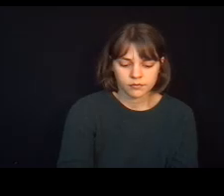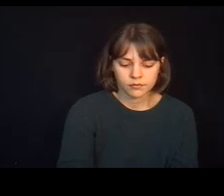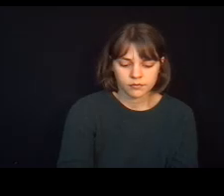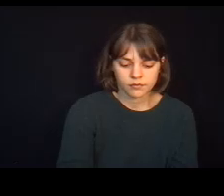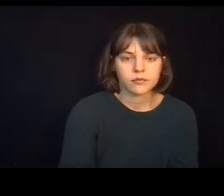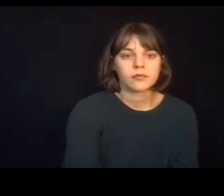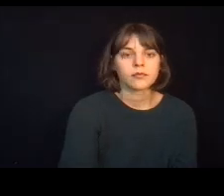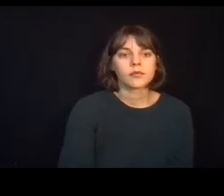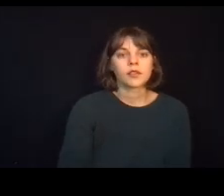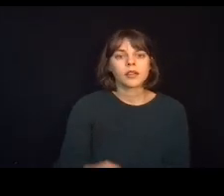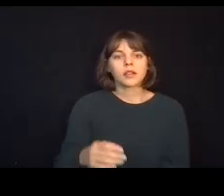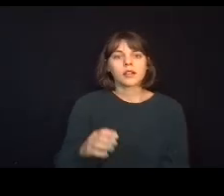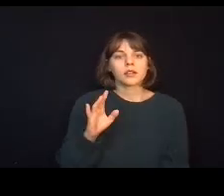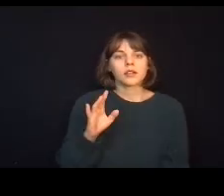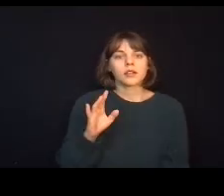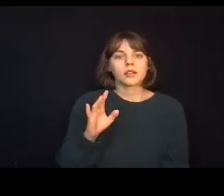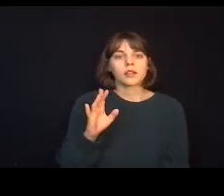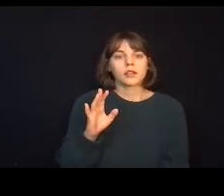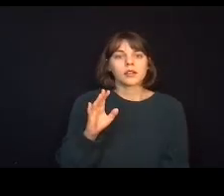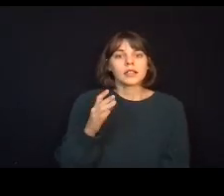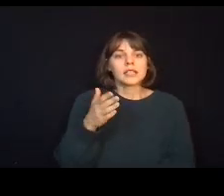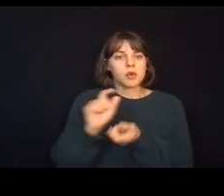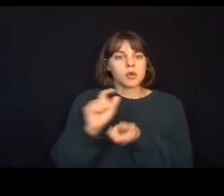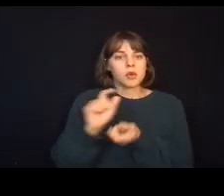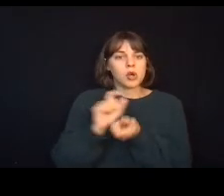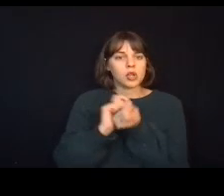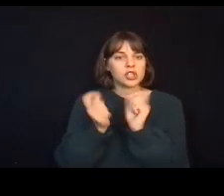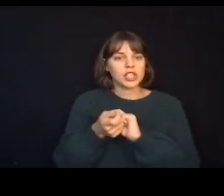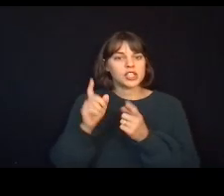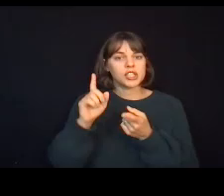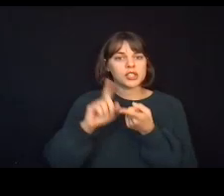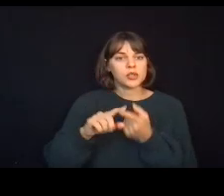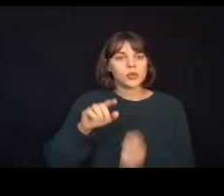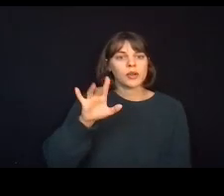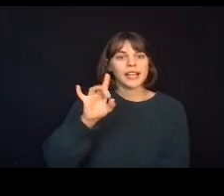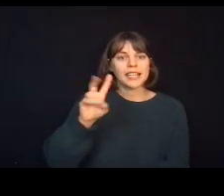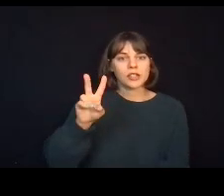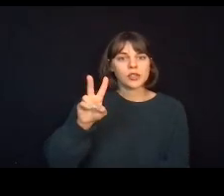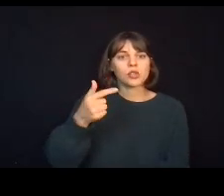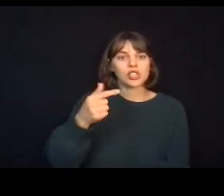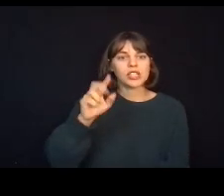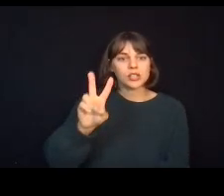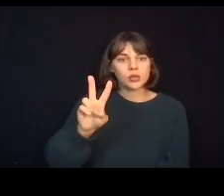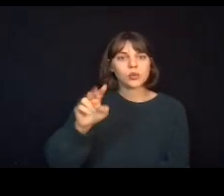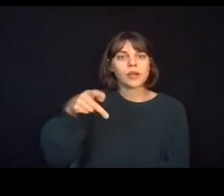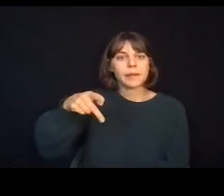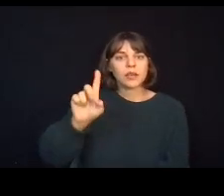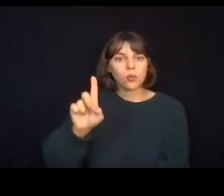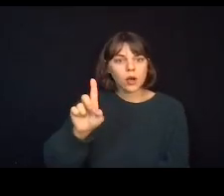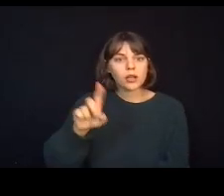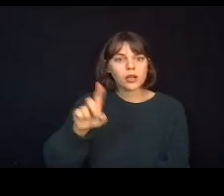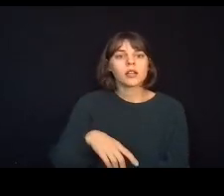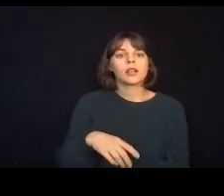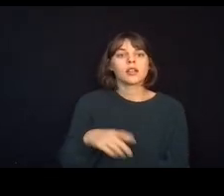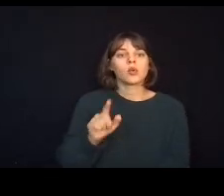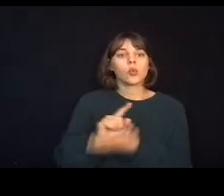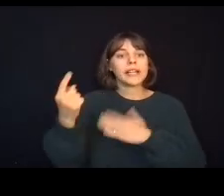Weekday only changes is going to be the following routes: the 2, 6, 8, 14, 15,